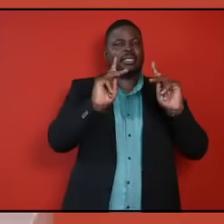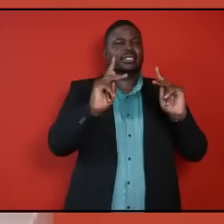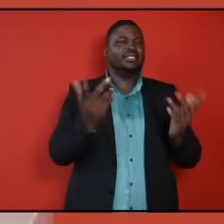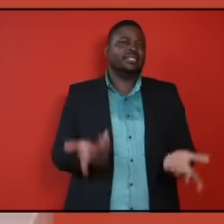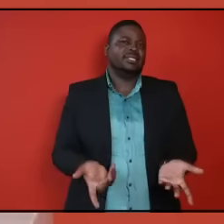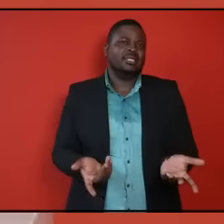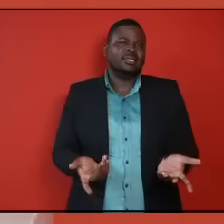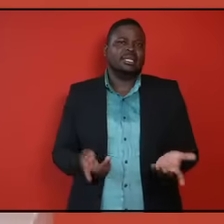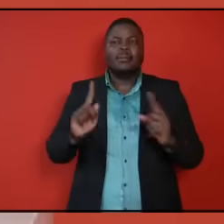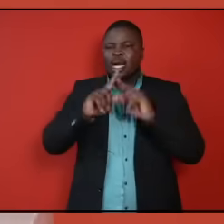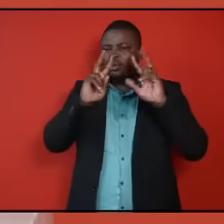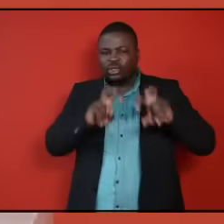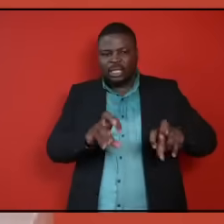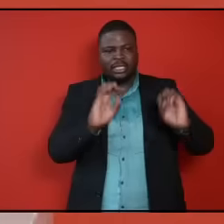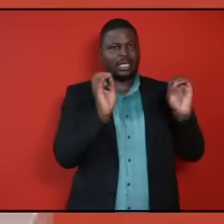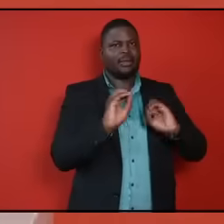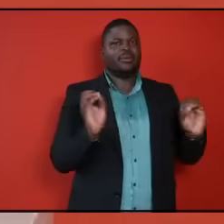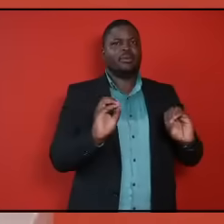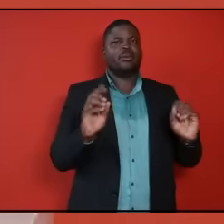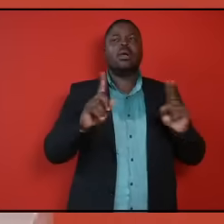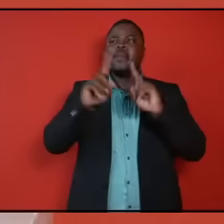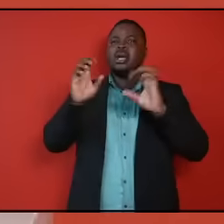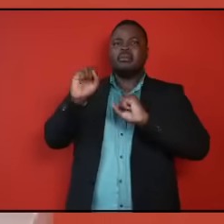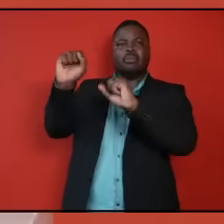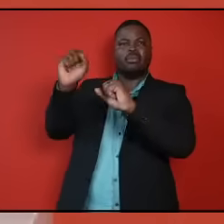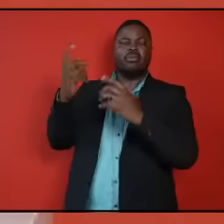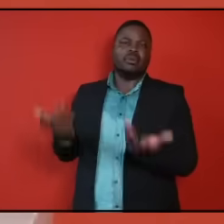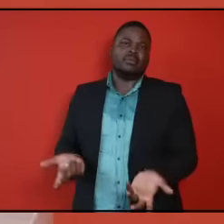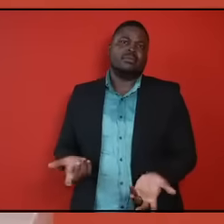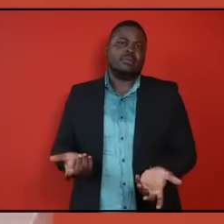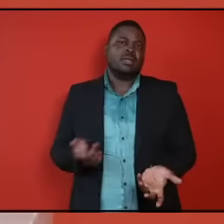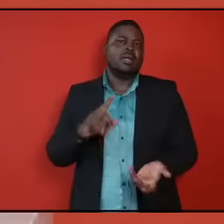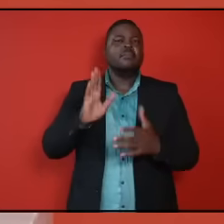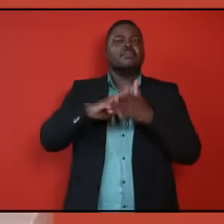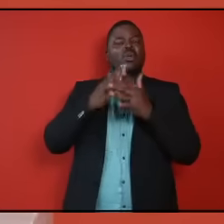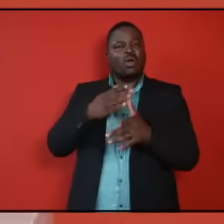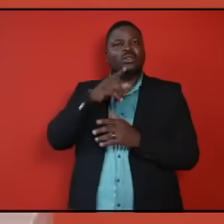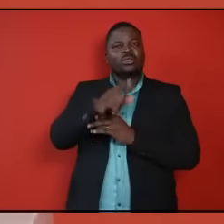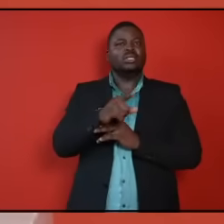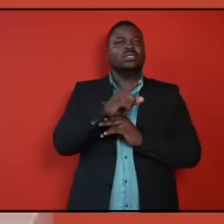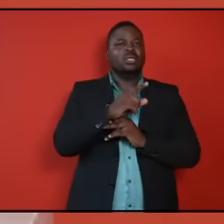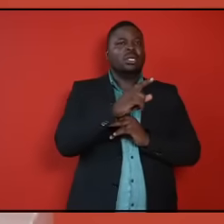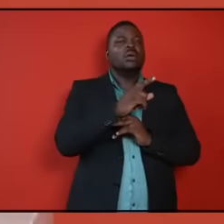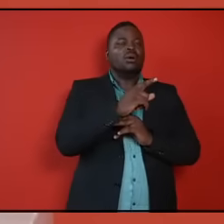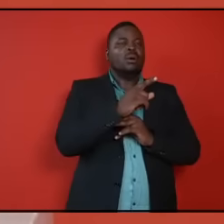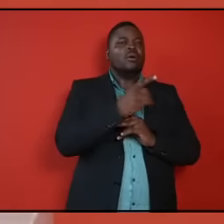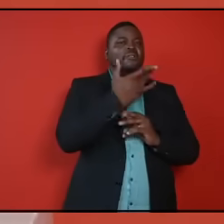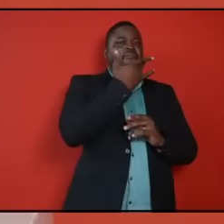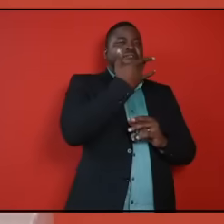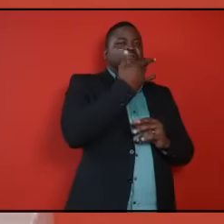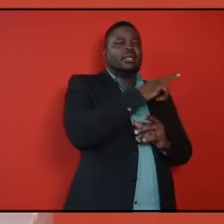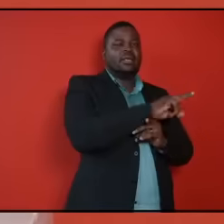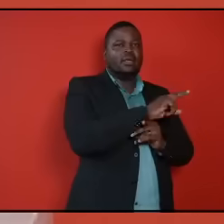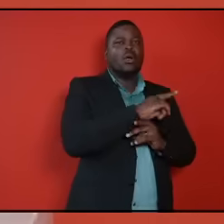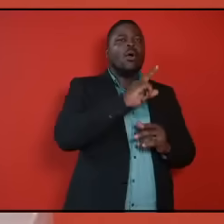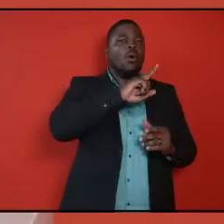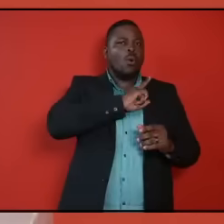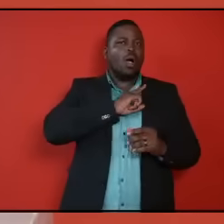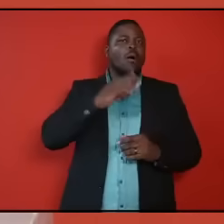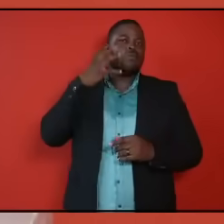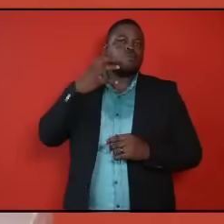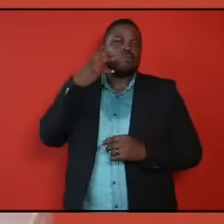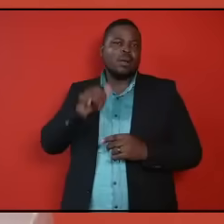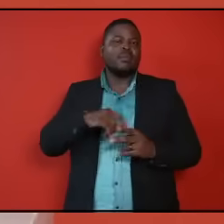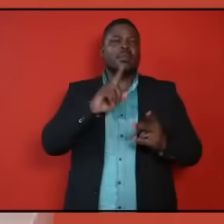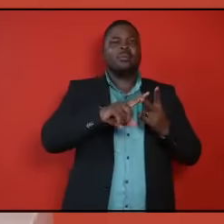But she speaks from a position of privilege. One, of being white. Two, of being a magistrate. She can't be challenged.